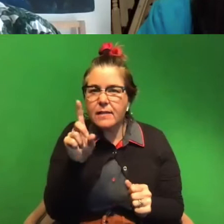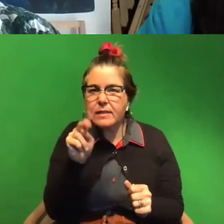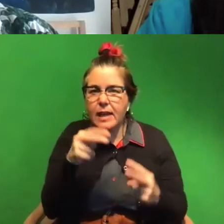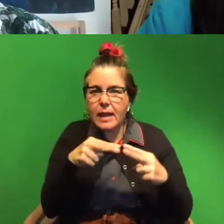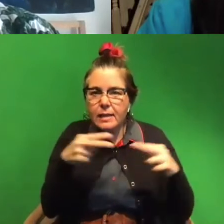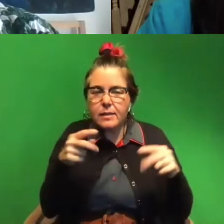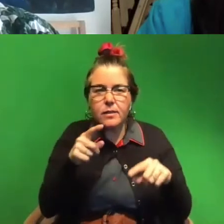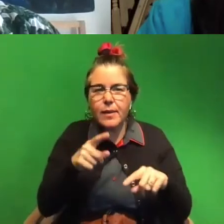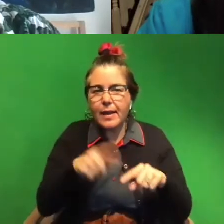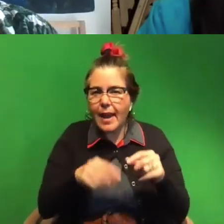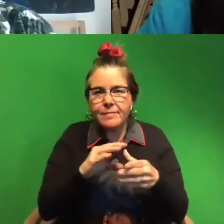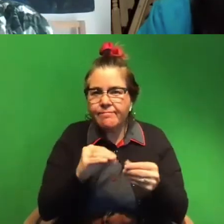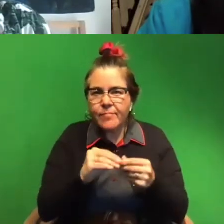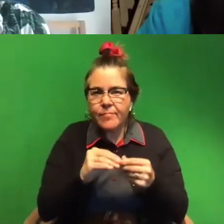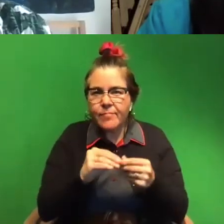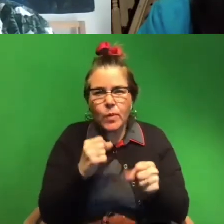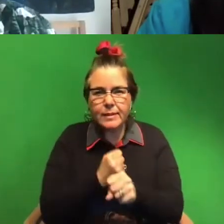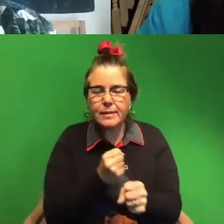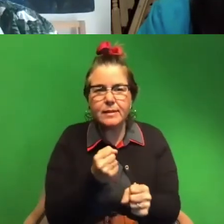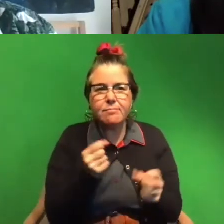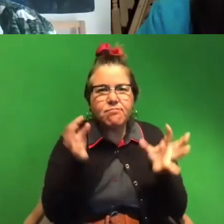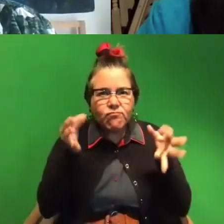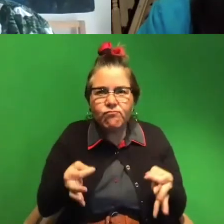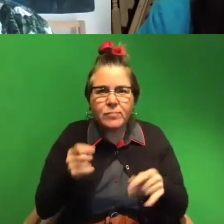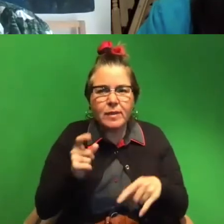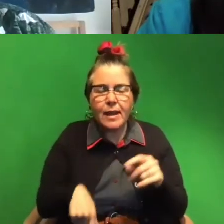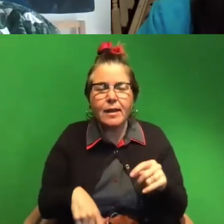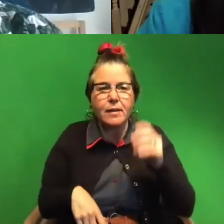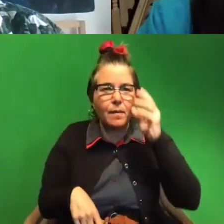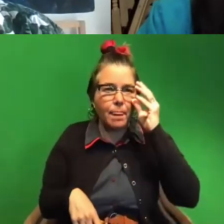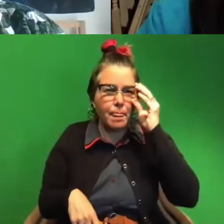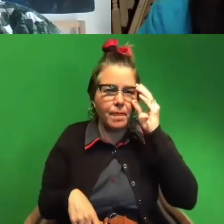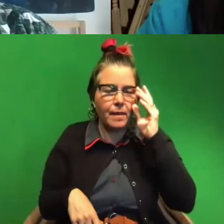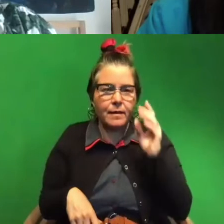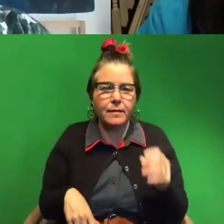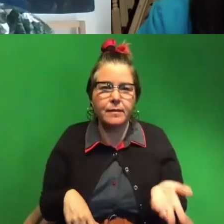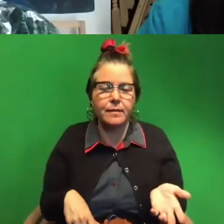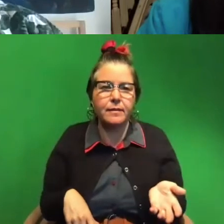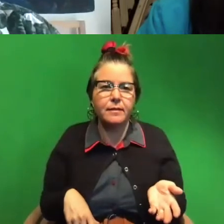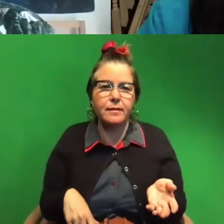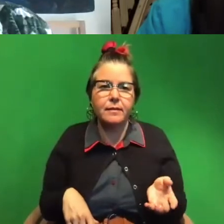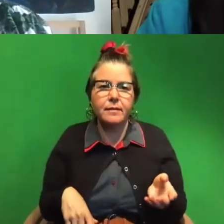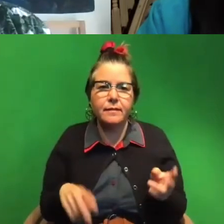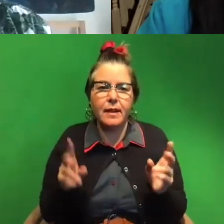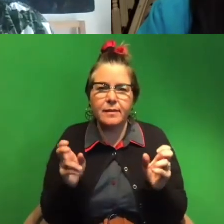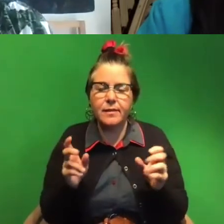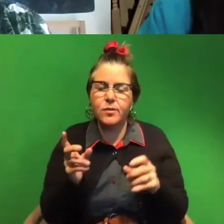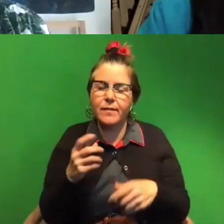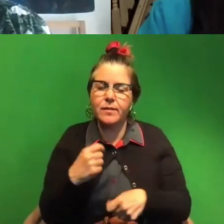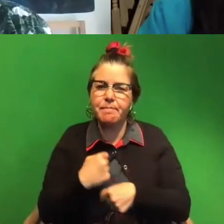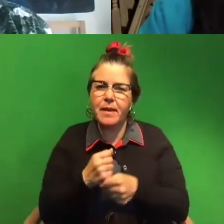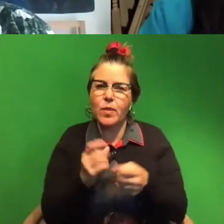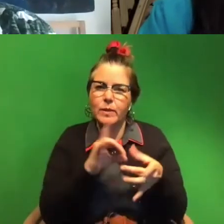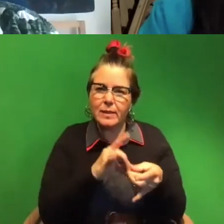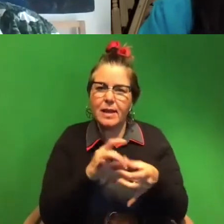say those statistics are, we're not as sure of our connections. And again, even